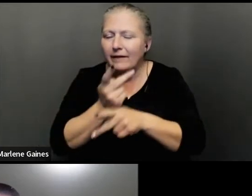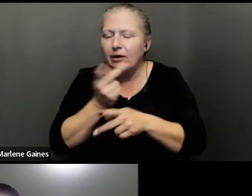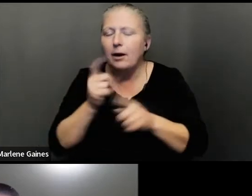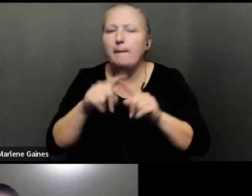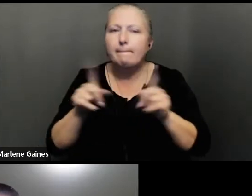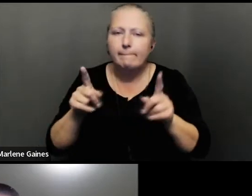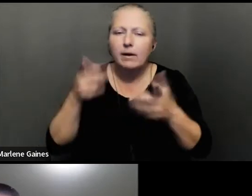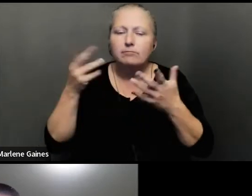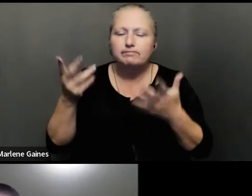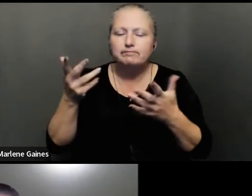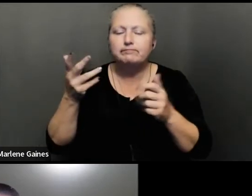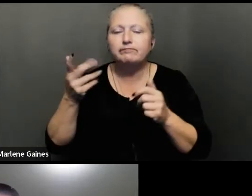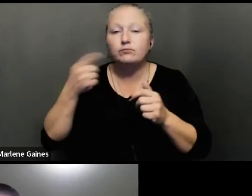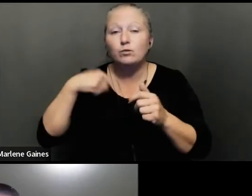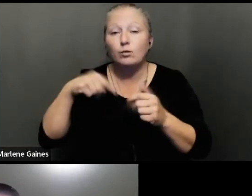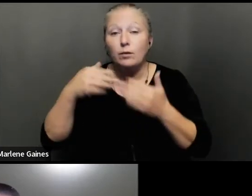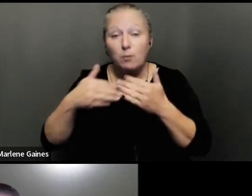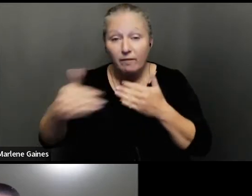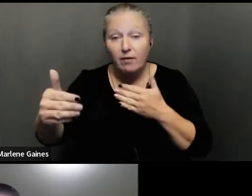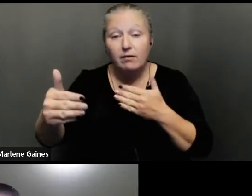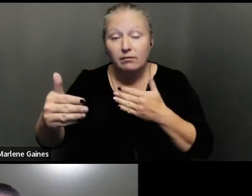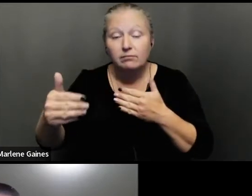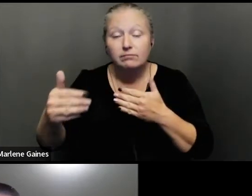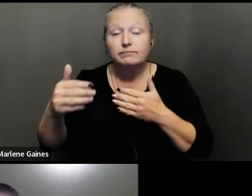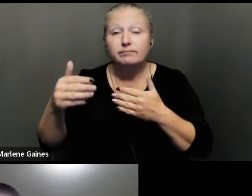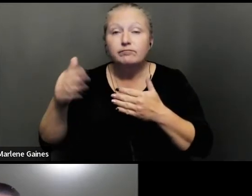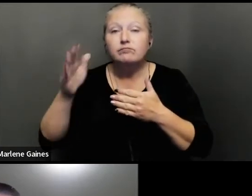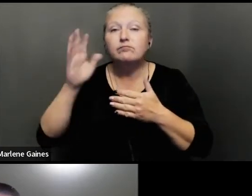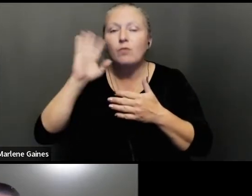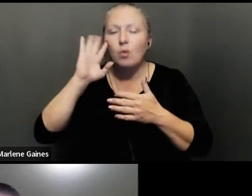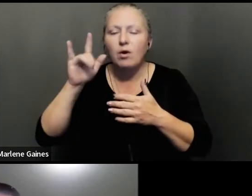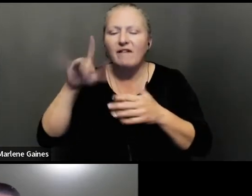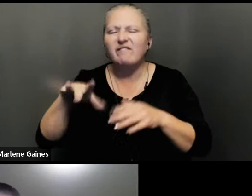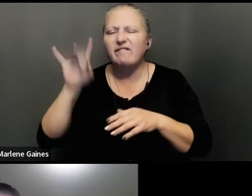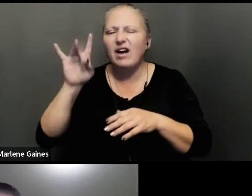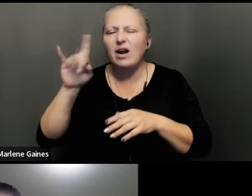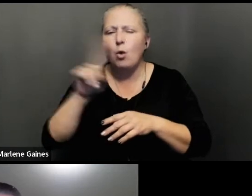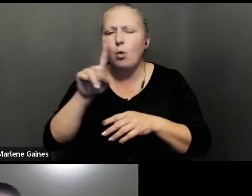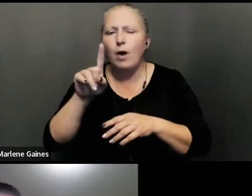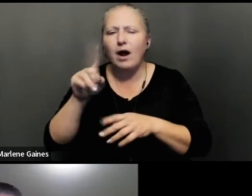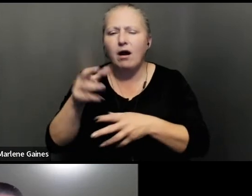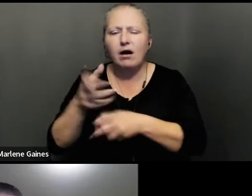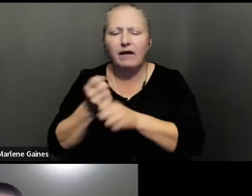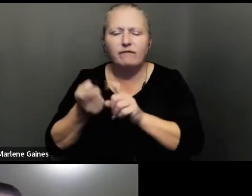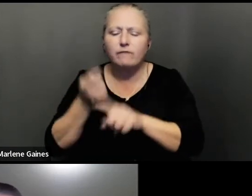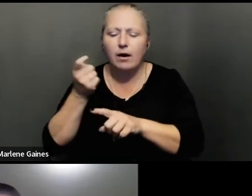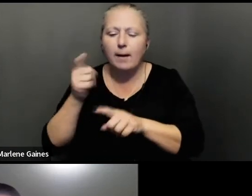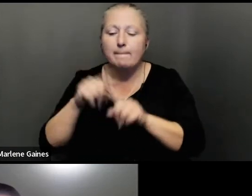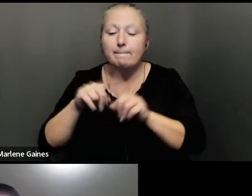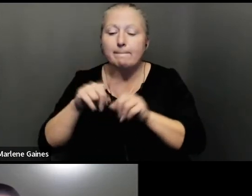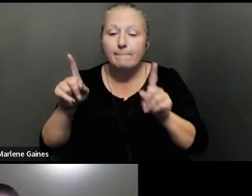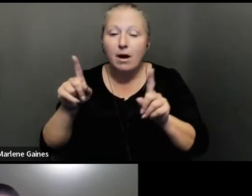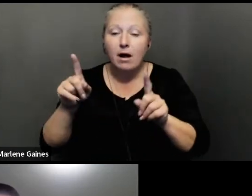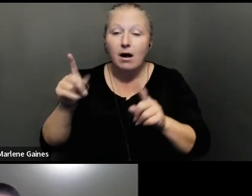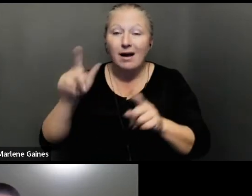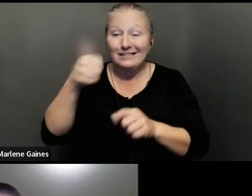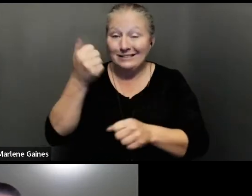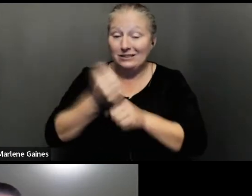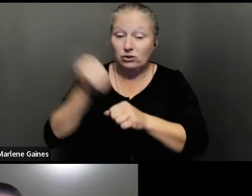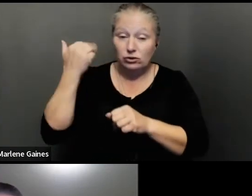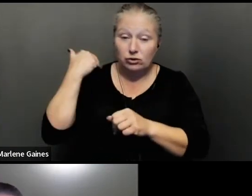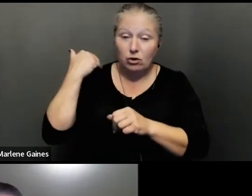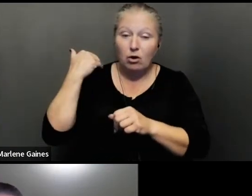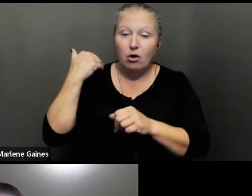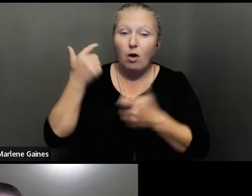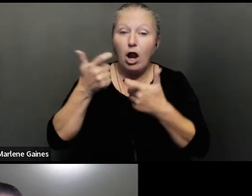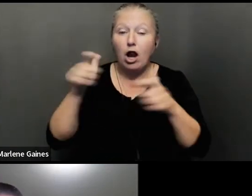but as we move forward, we'll find out where those are going to be sourced. But back 10 years ago, a